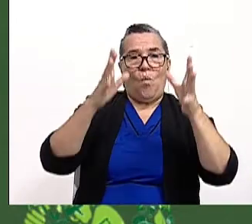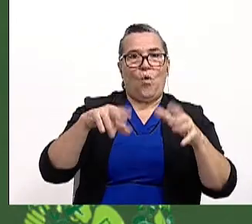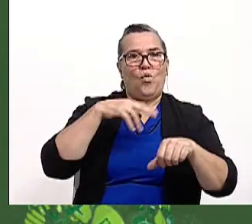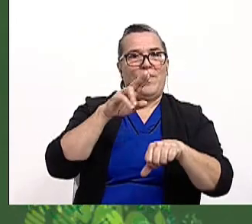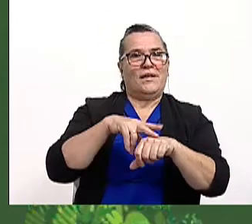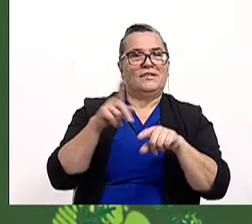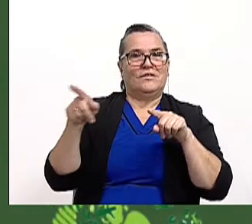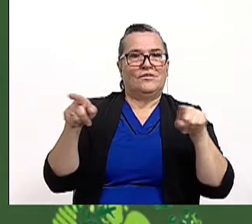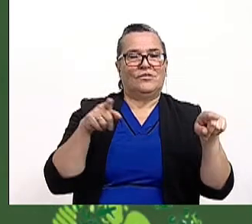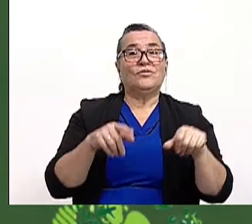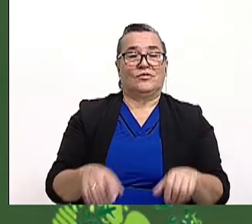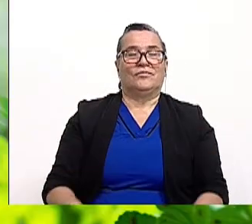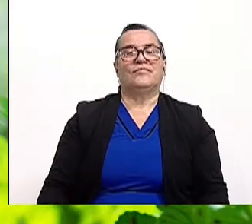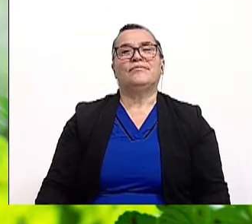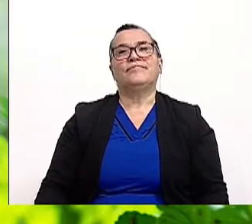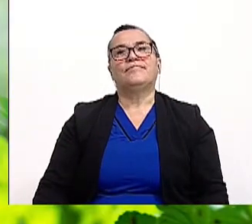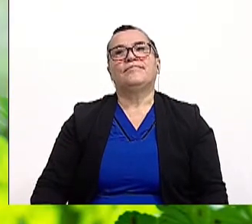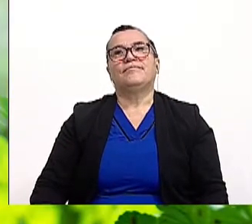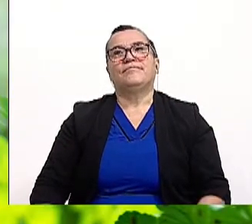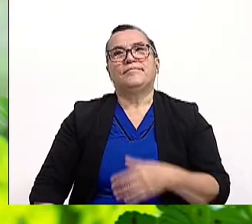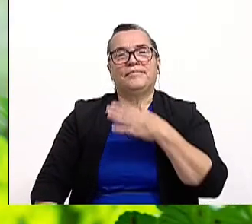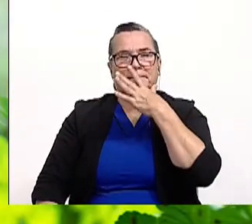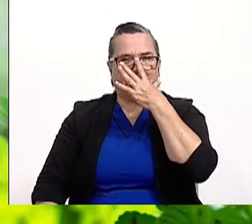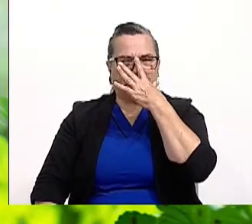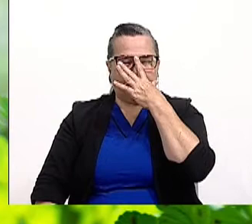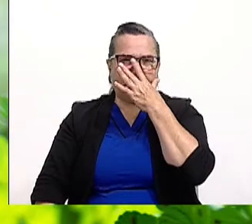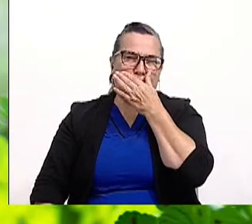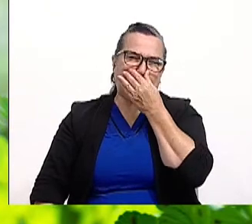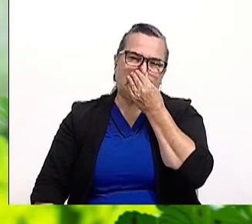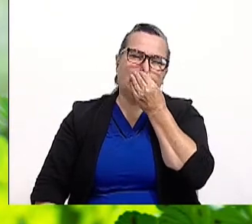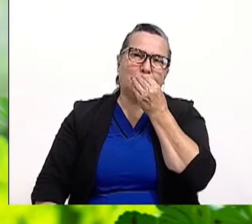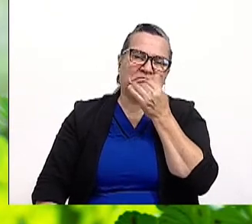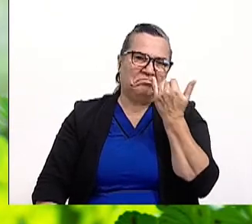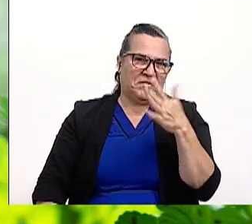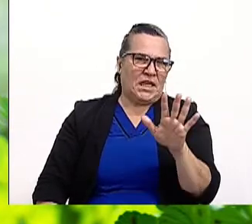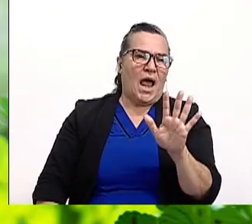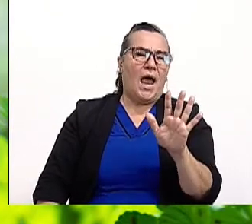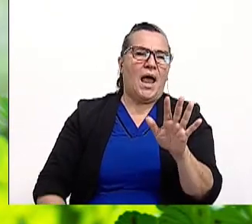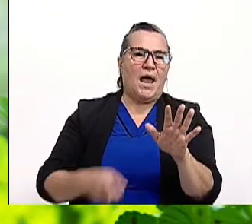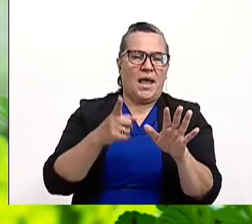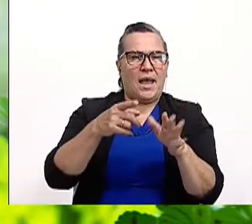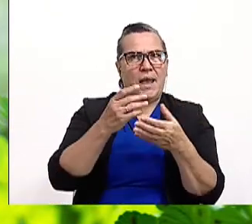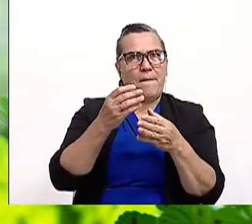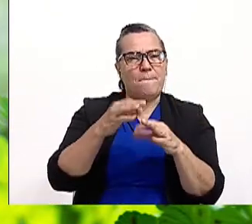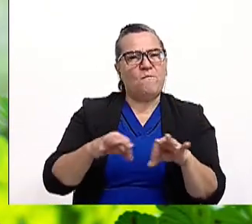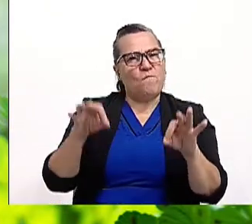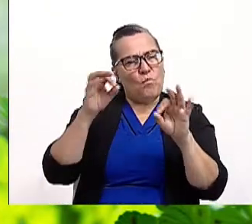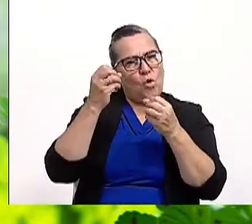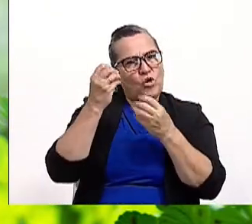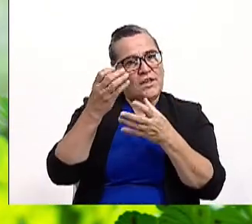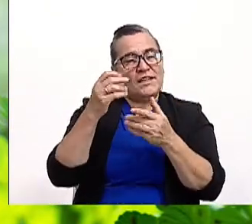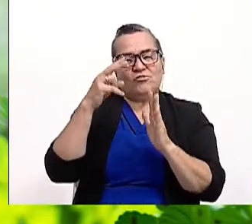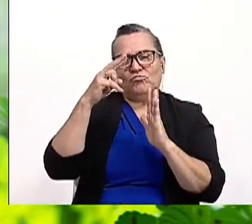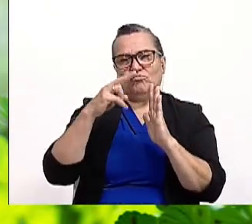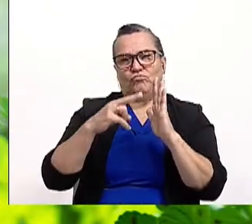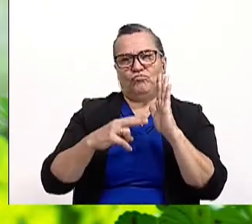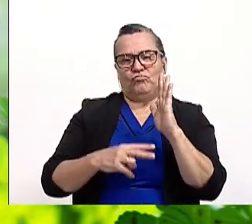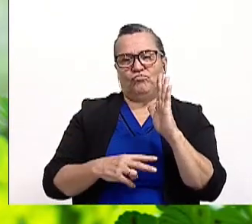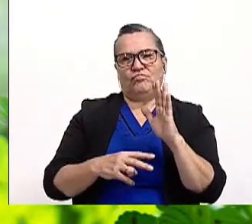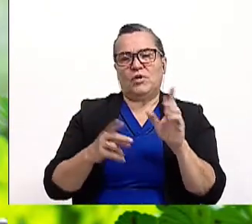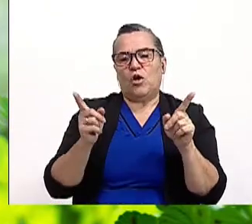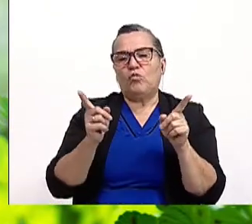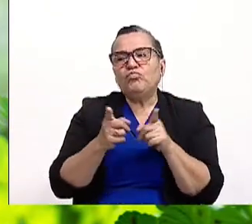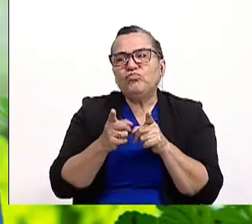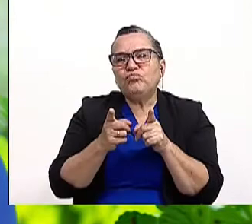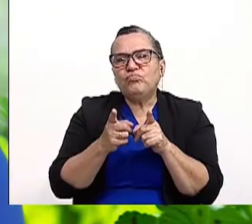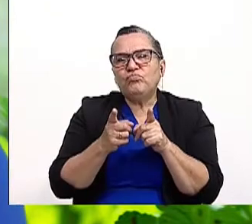Okay, very good. Now you have no important information. Let's start reading 4 short tests